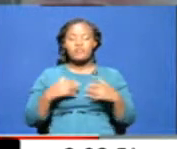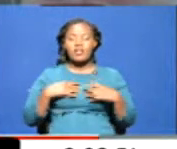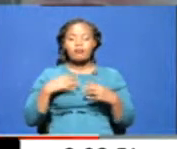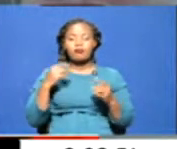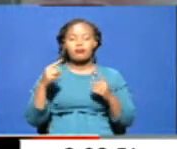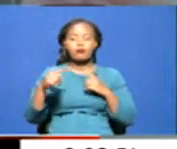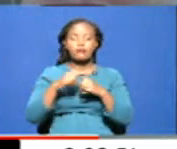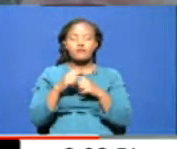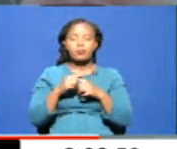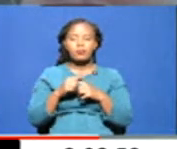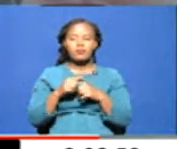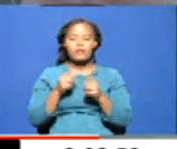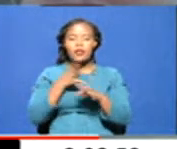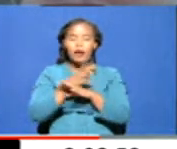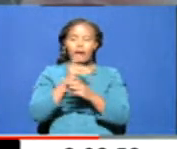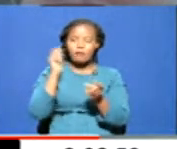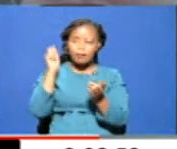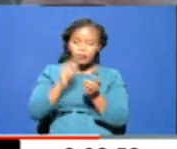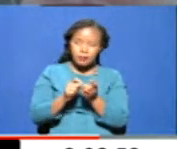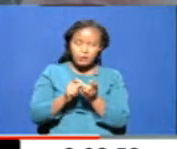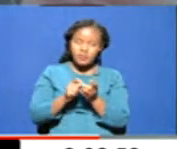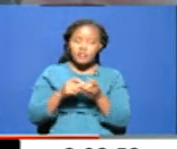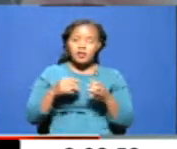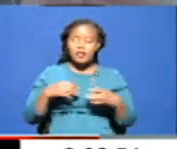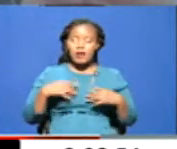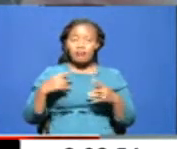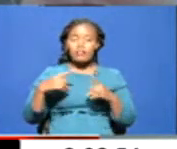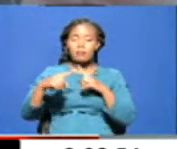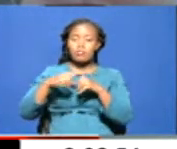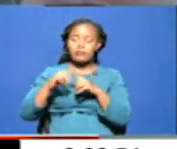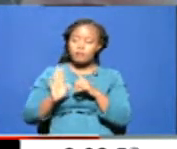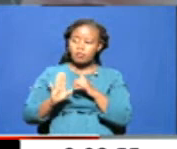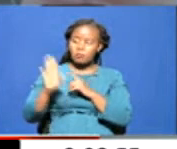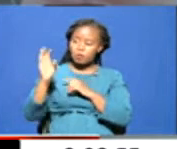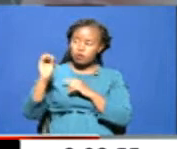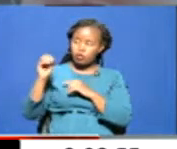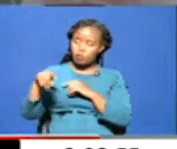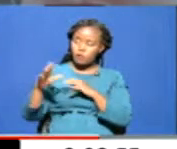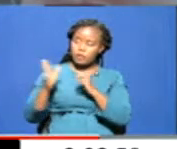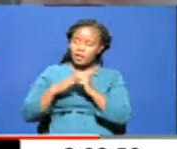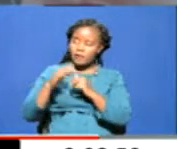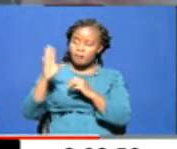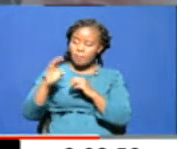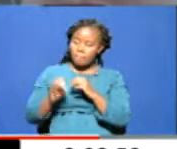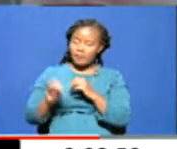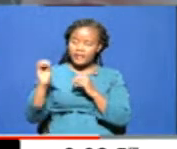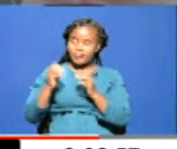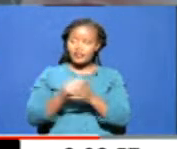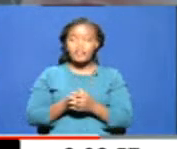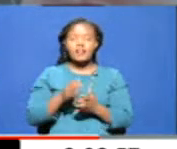2,969 samples screened, indicating a positivity rate of 0.9%.